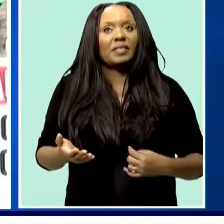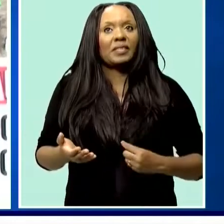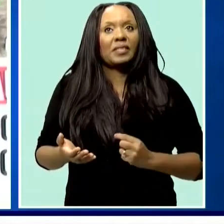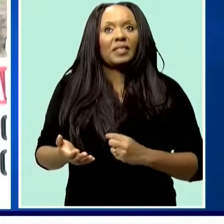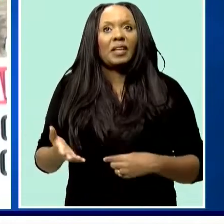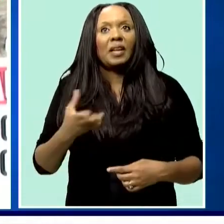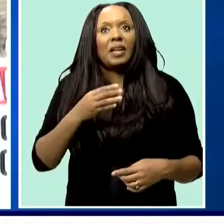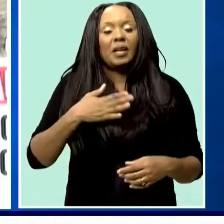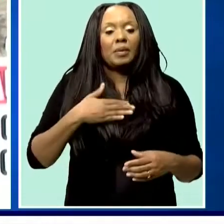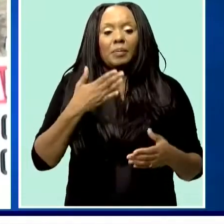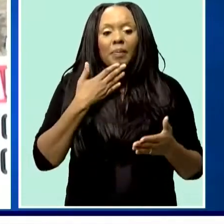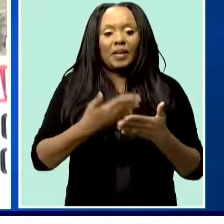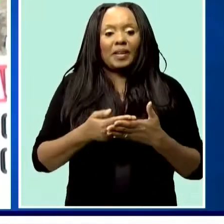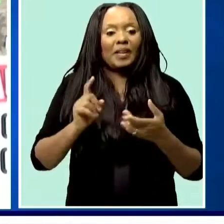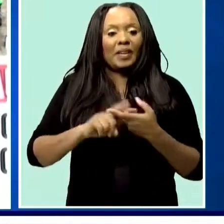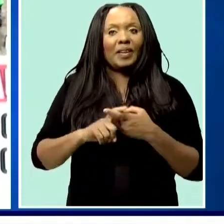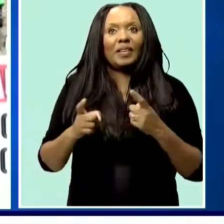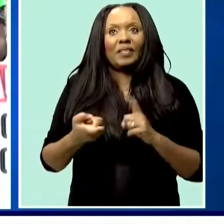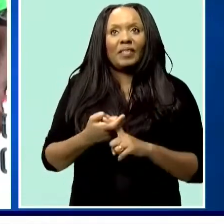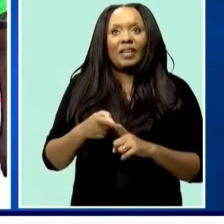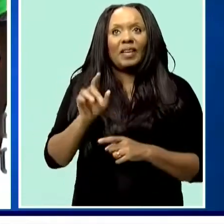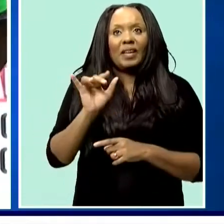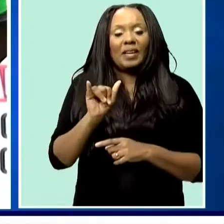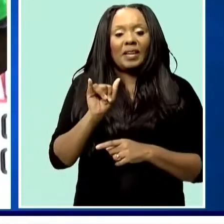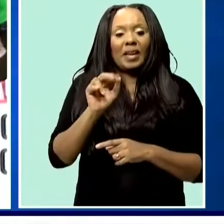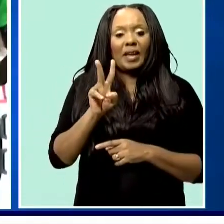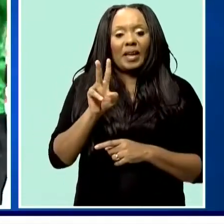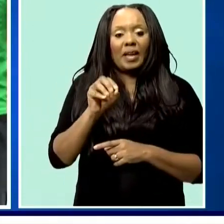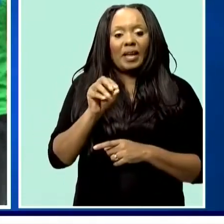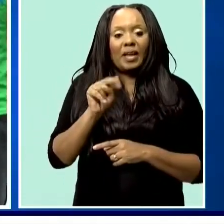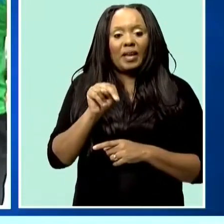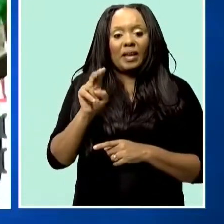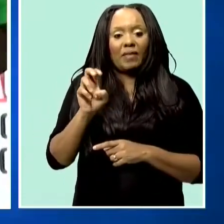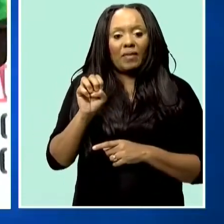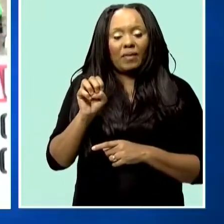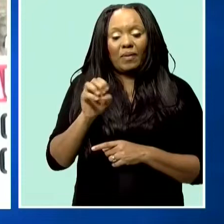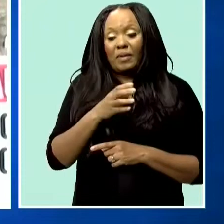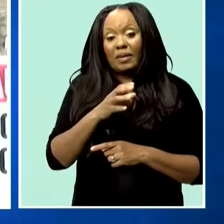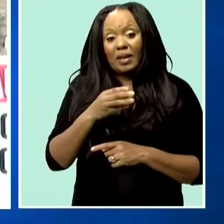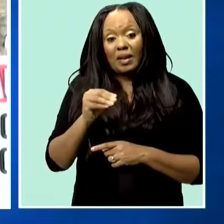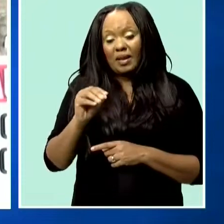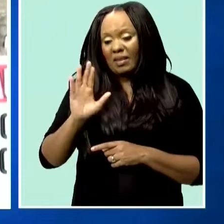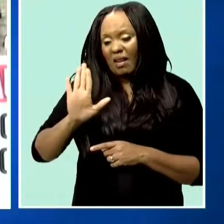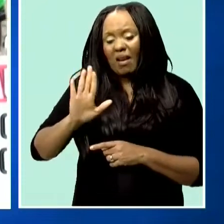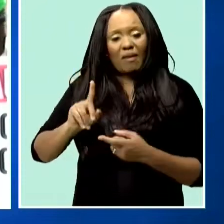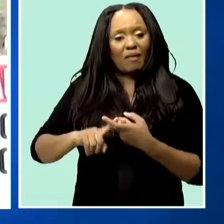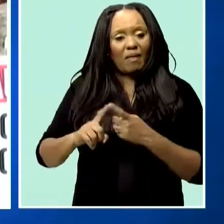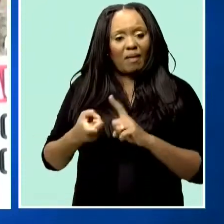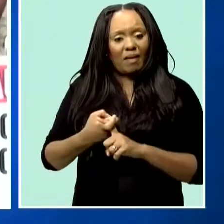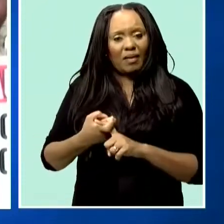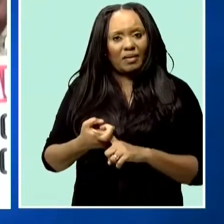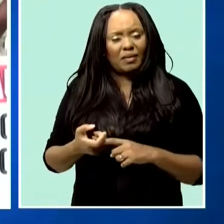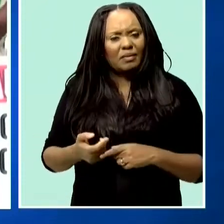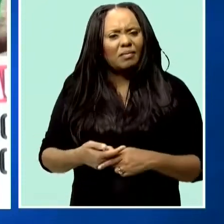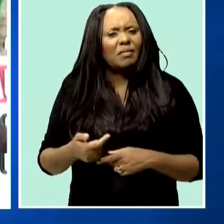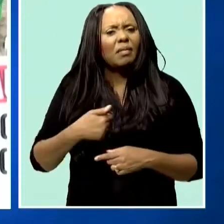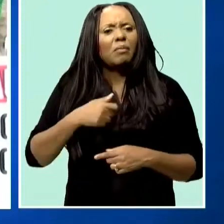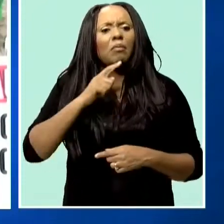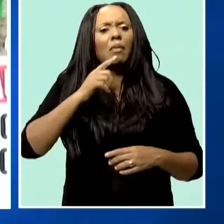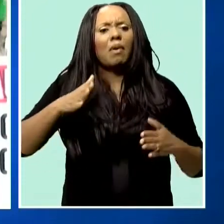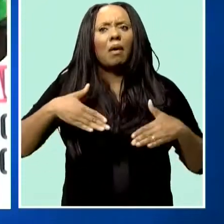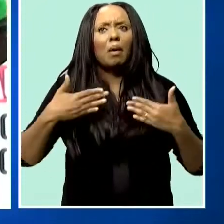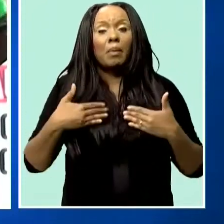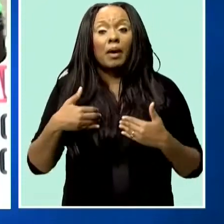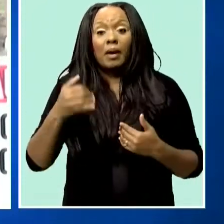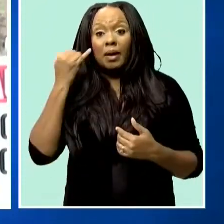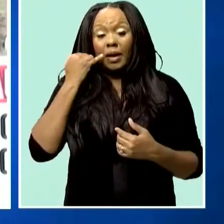my good friend Yvonne Daniel and her friends. And I am pleased, and if